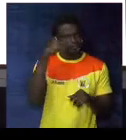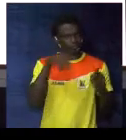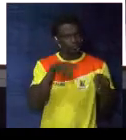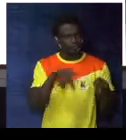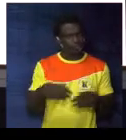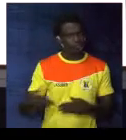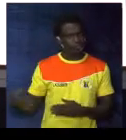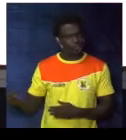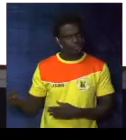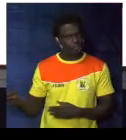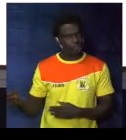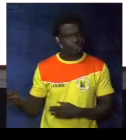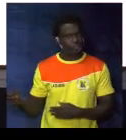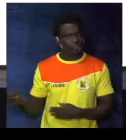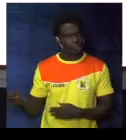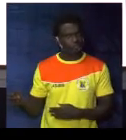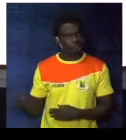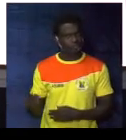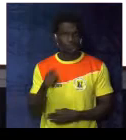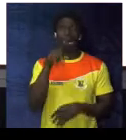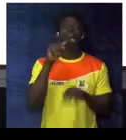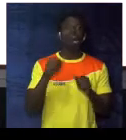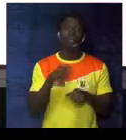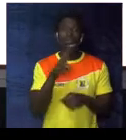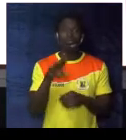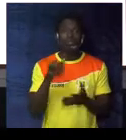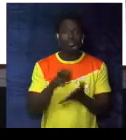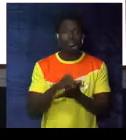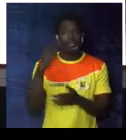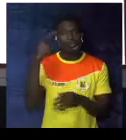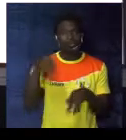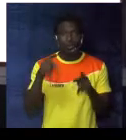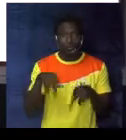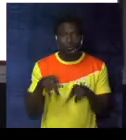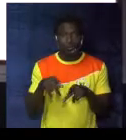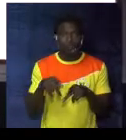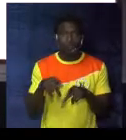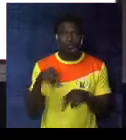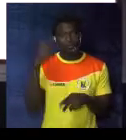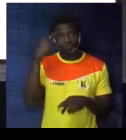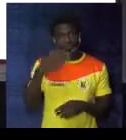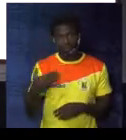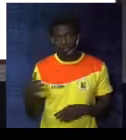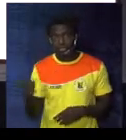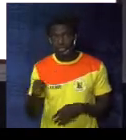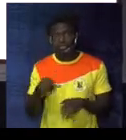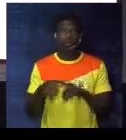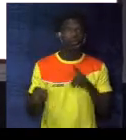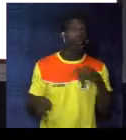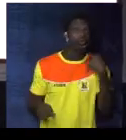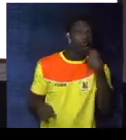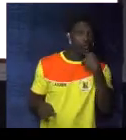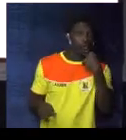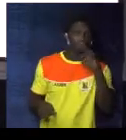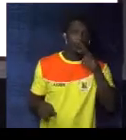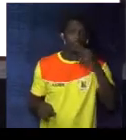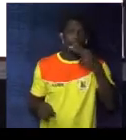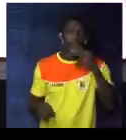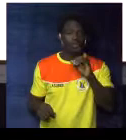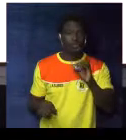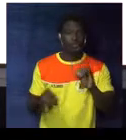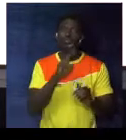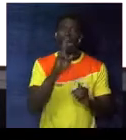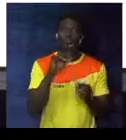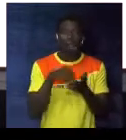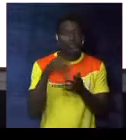people, things. You can use that for people, you can use it for things. But who, you use